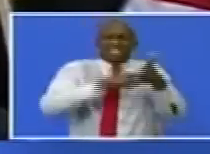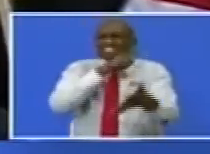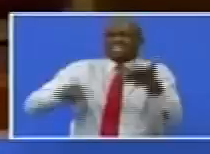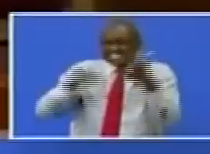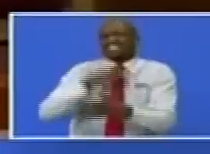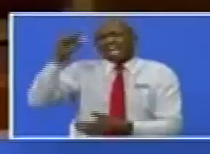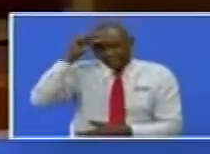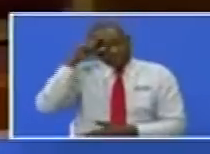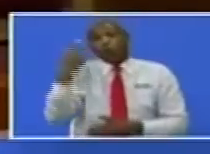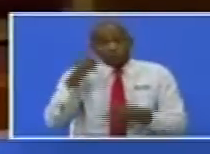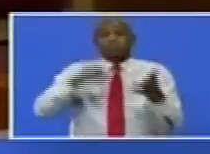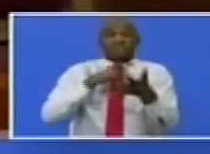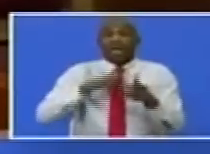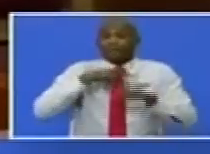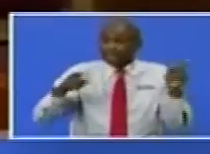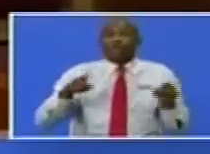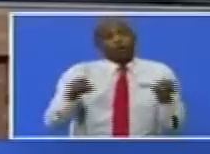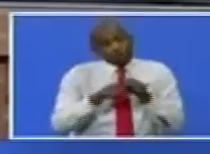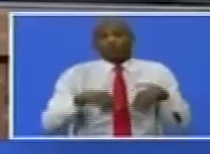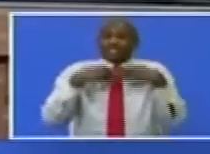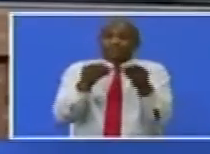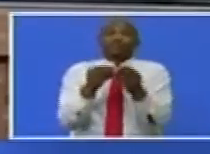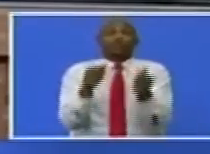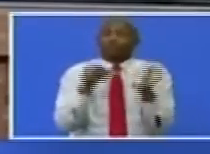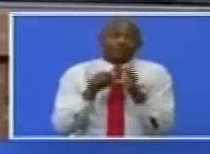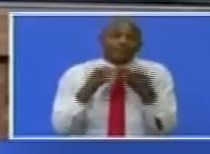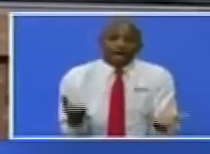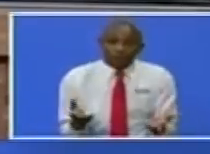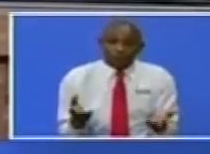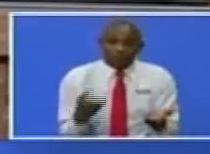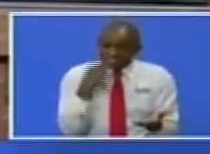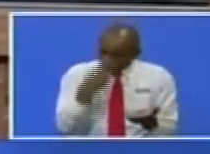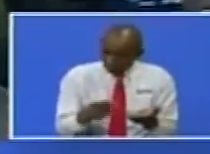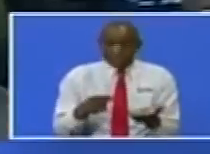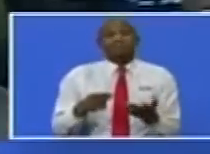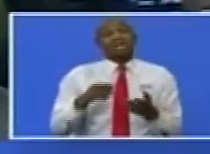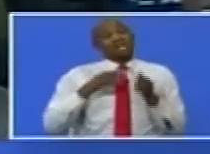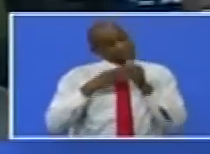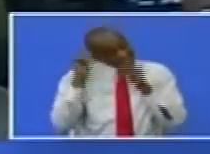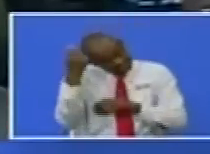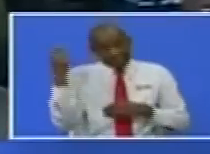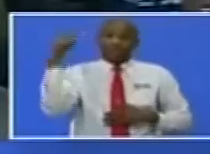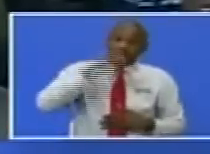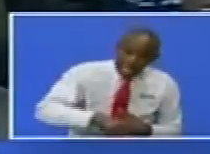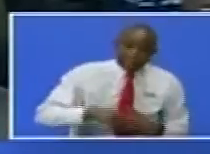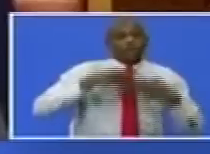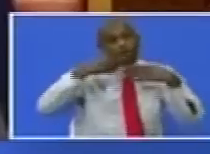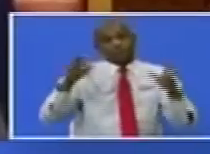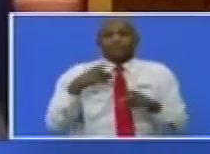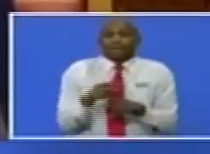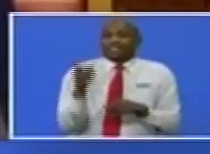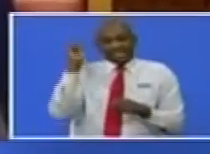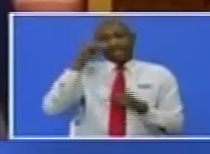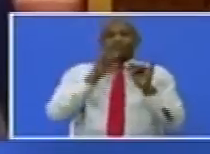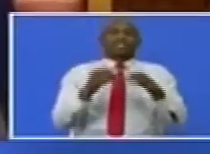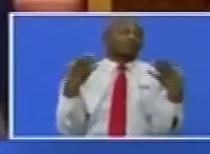Jubilee administration, but also offer solutions, arguing that leaders will come and go, but the unity of Kenyans remains key. Today,